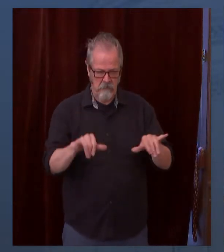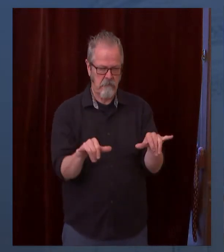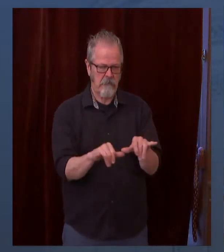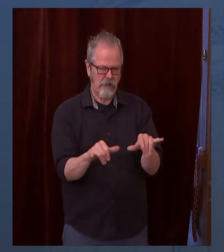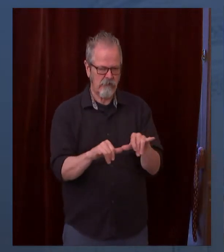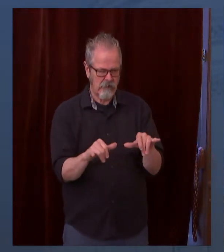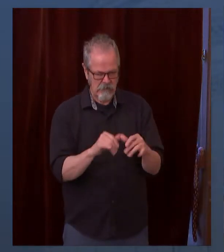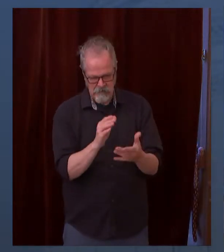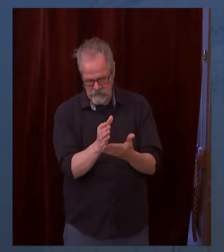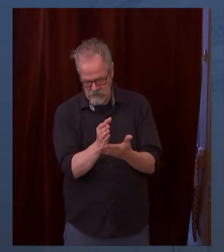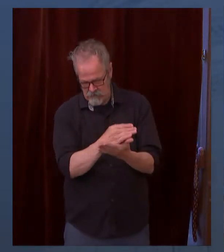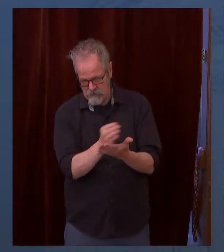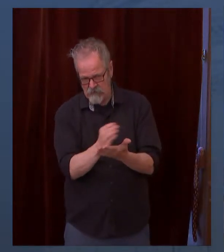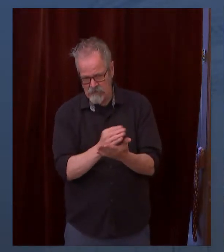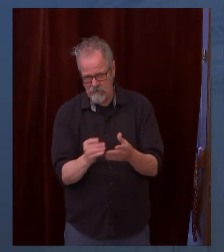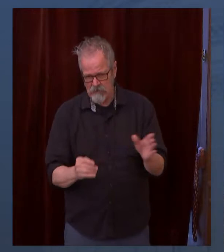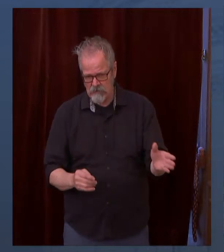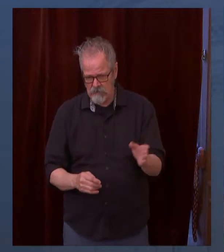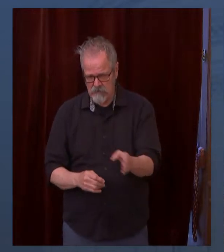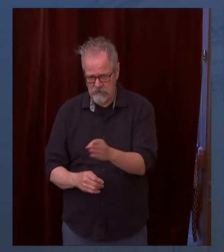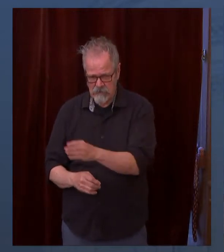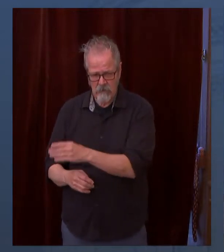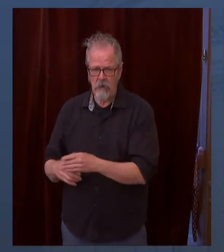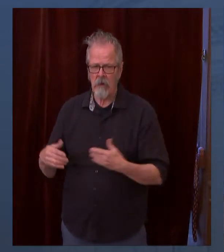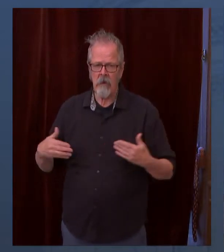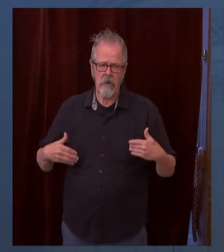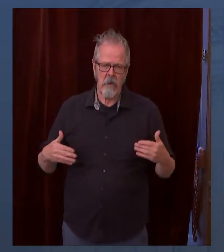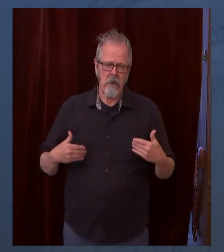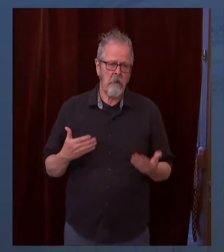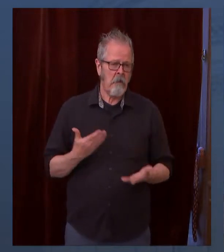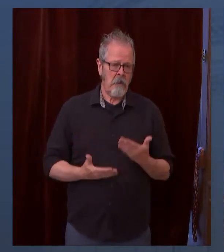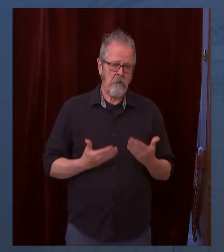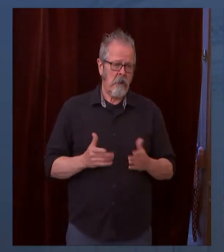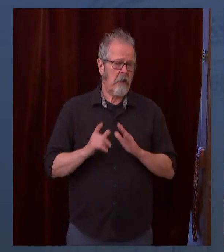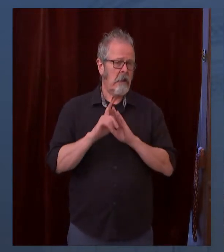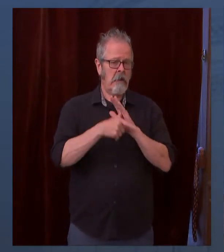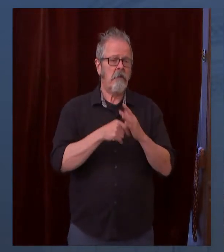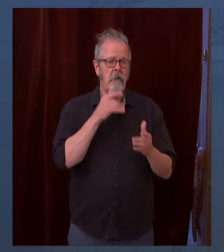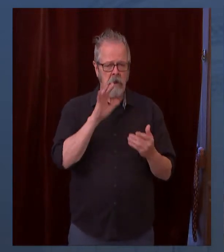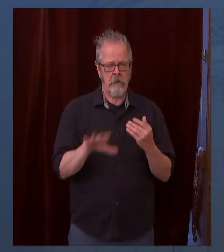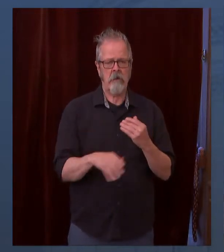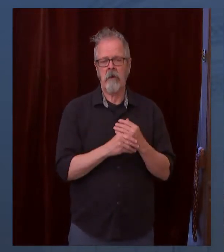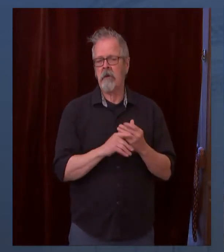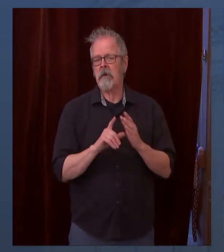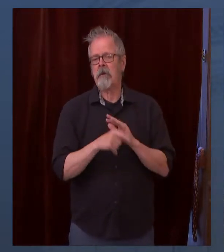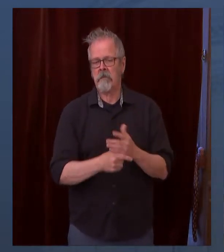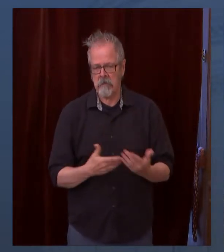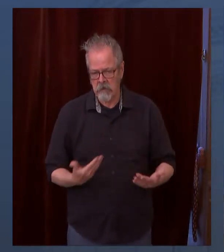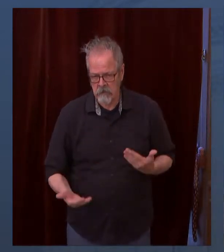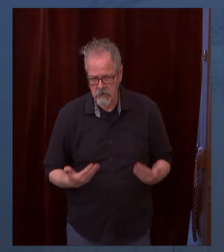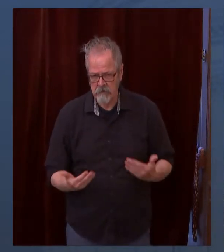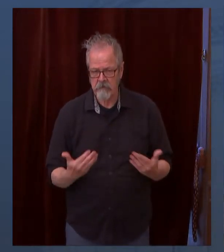population that has immunity, both vaccine and natural, to